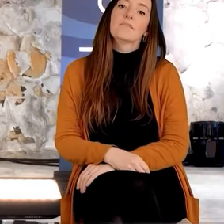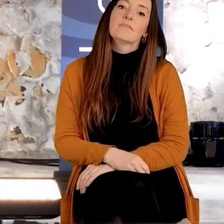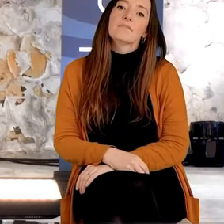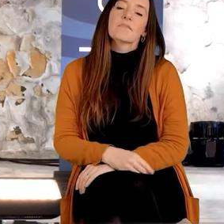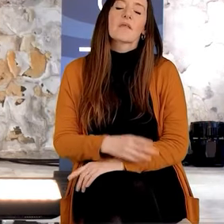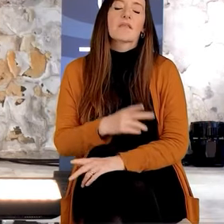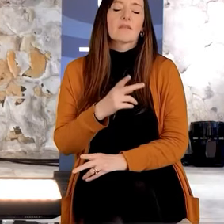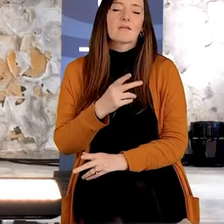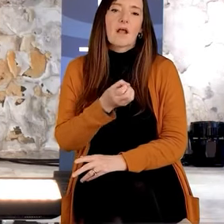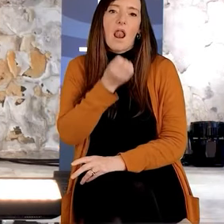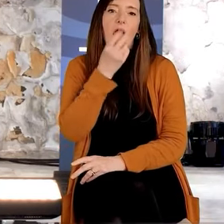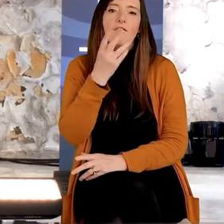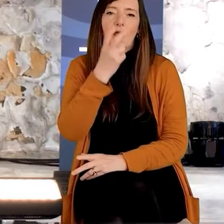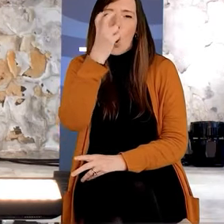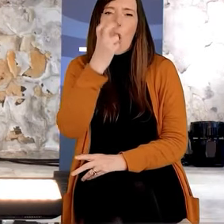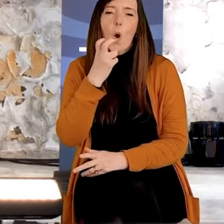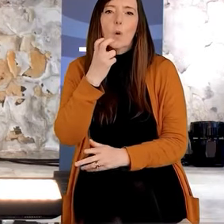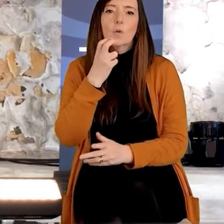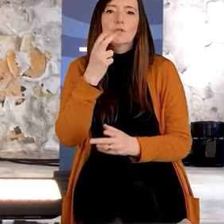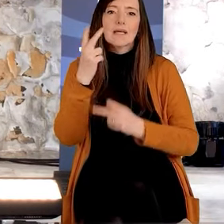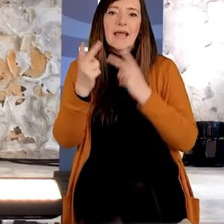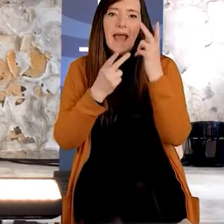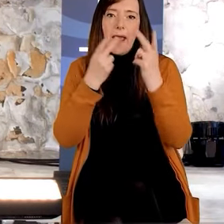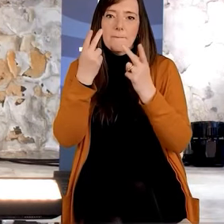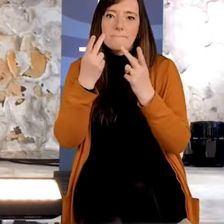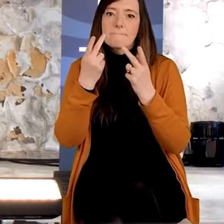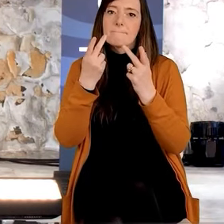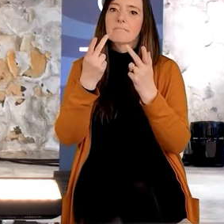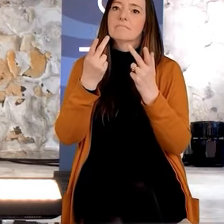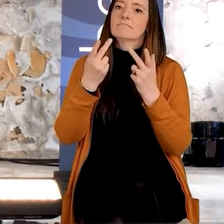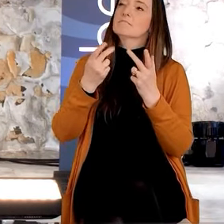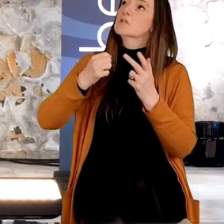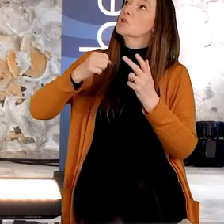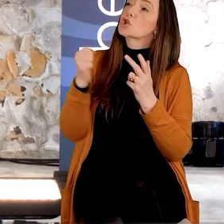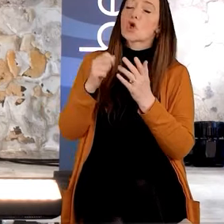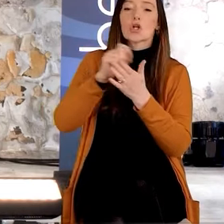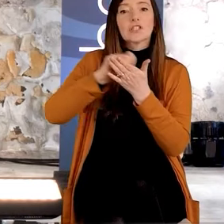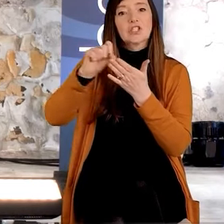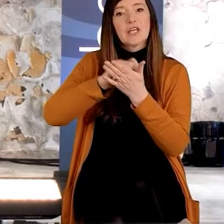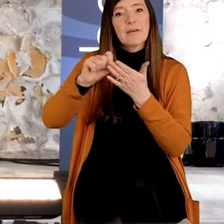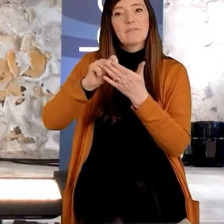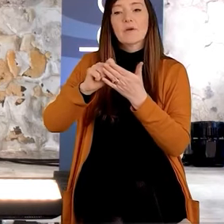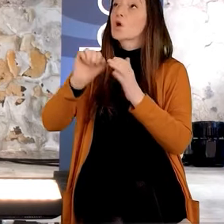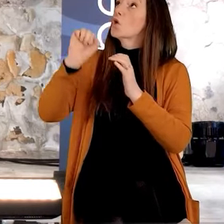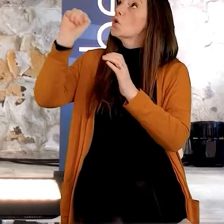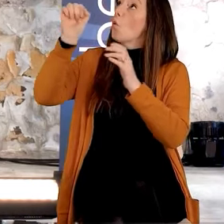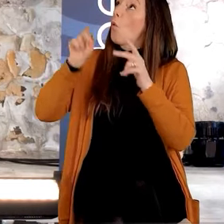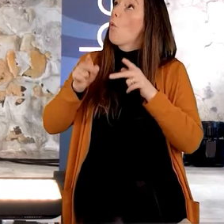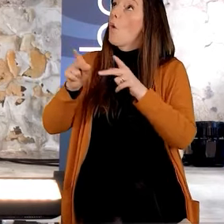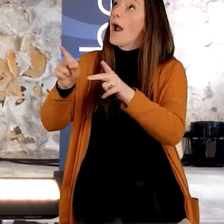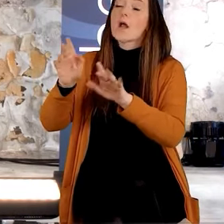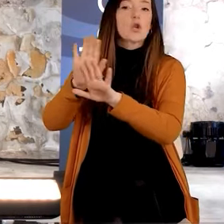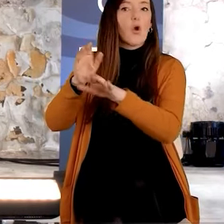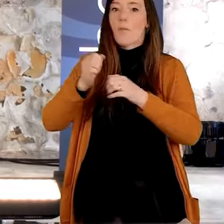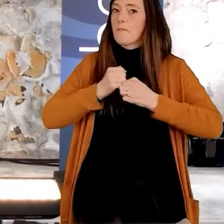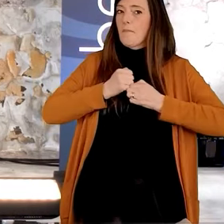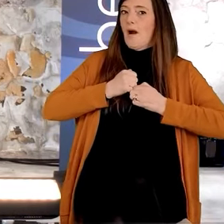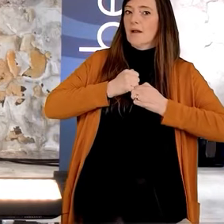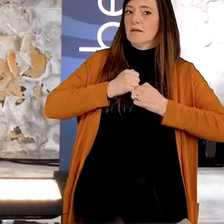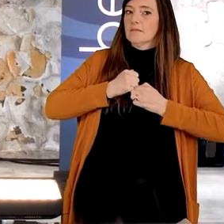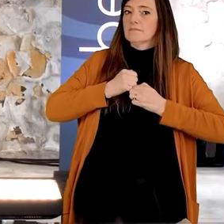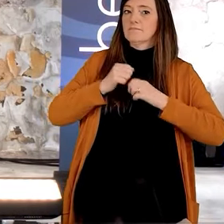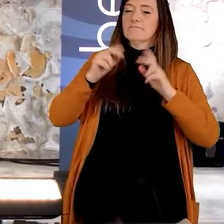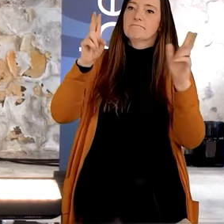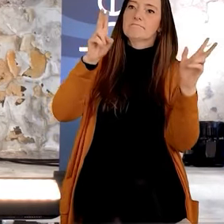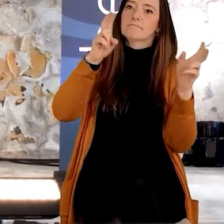hymn by the Scottish hymn writer Horatius Bonar, "Thy way, not mine, O Lord." And one of the verses goes like this: